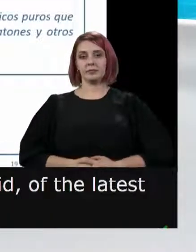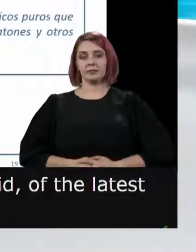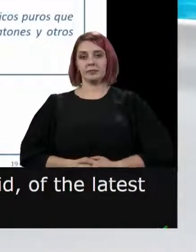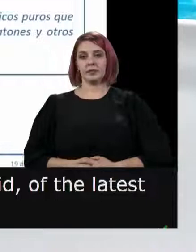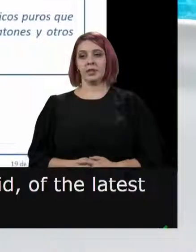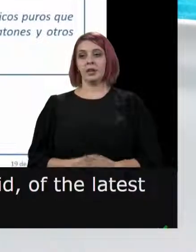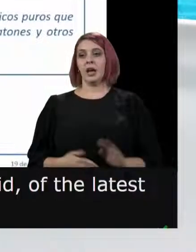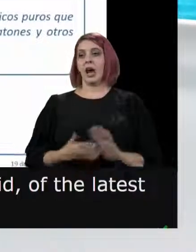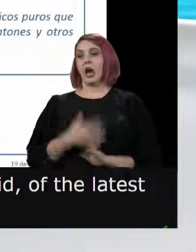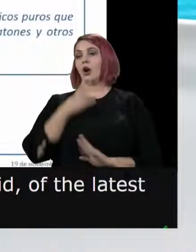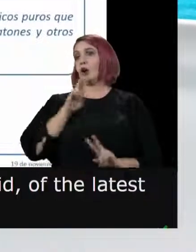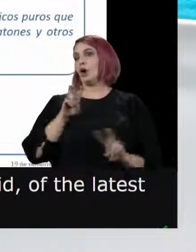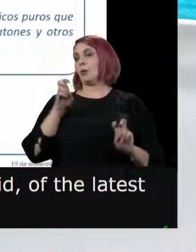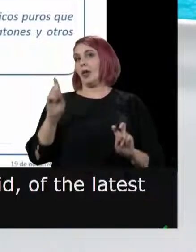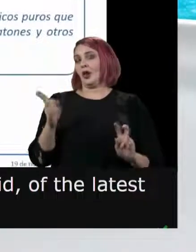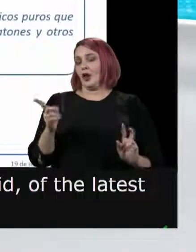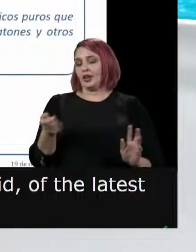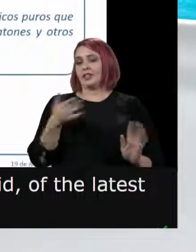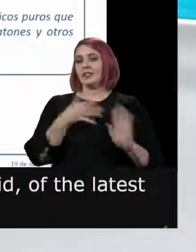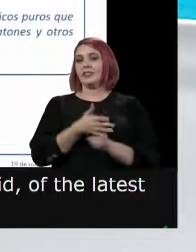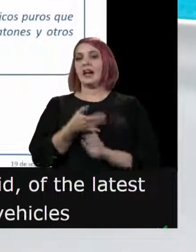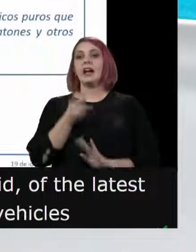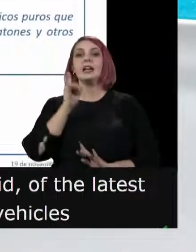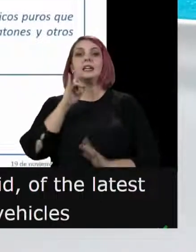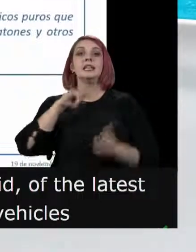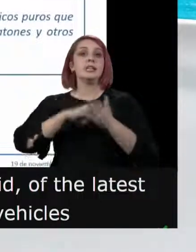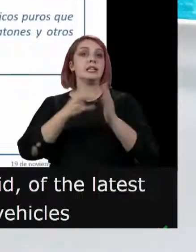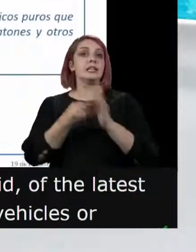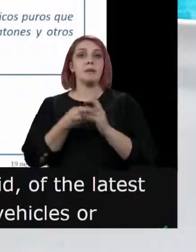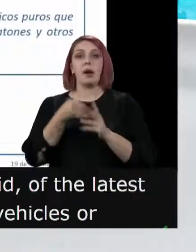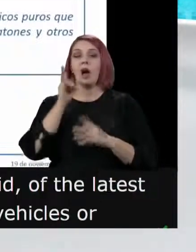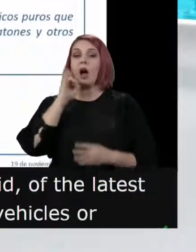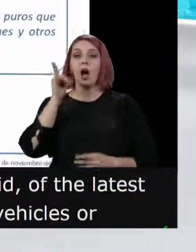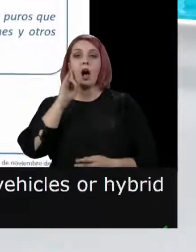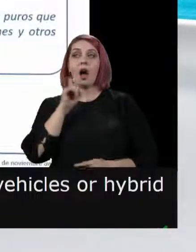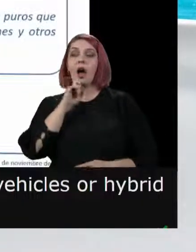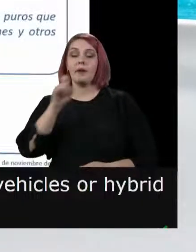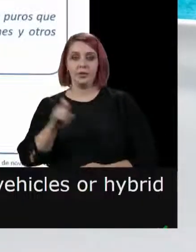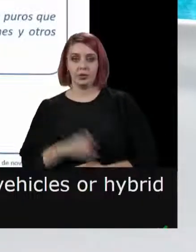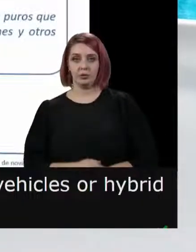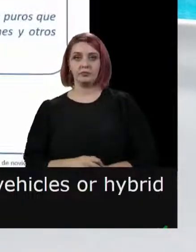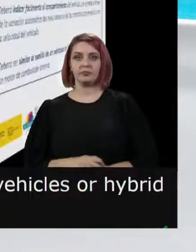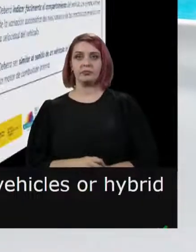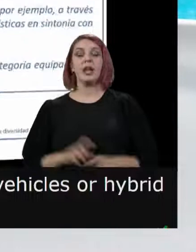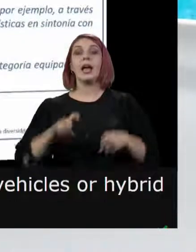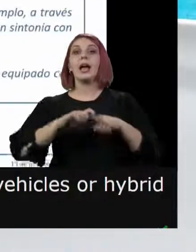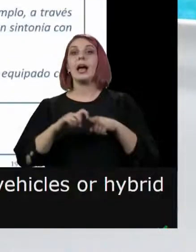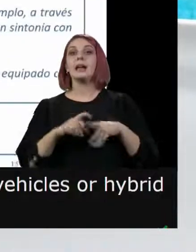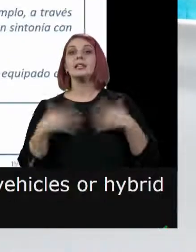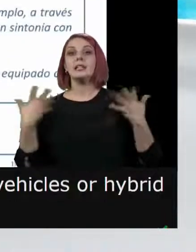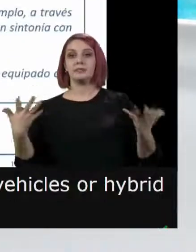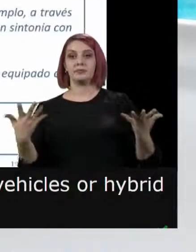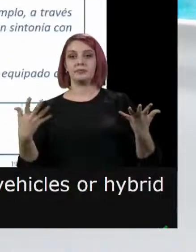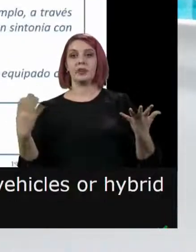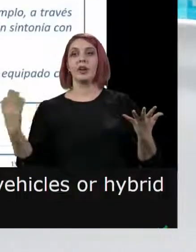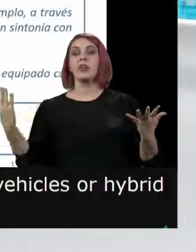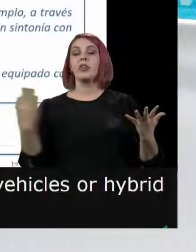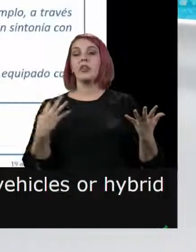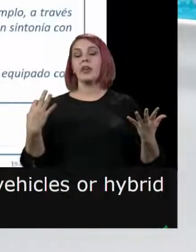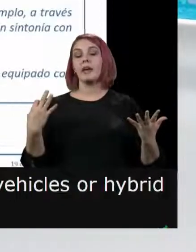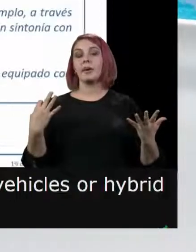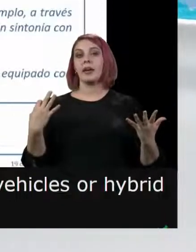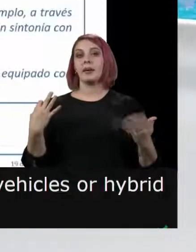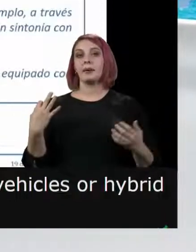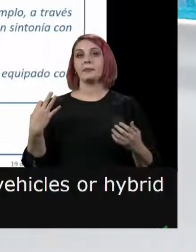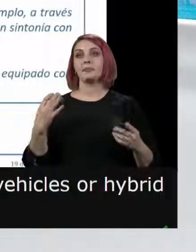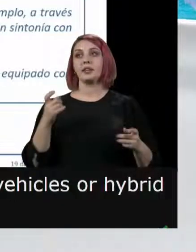or hybrid vehicles will need to provide this acoustic warning signal. What are the